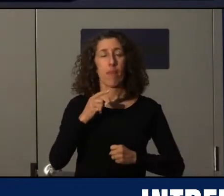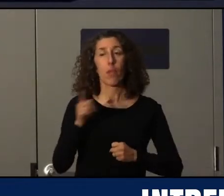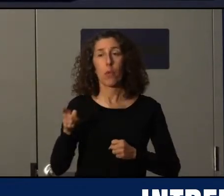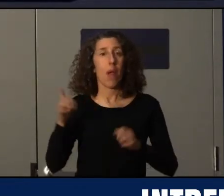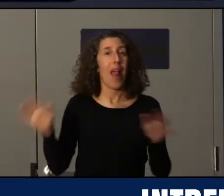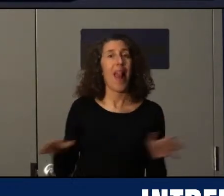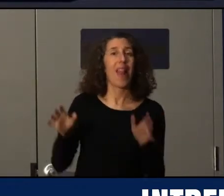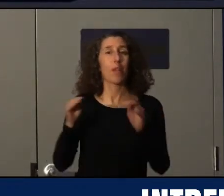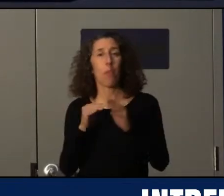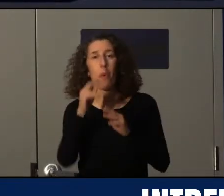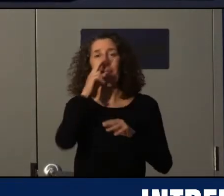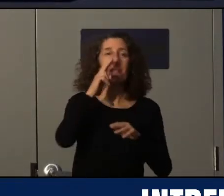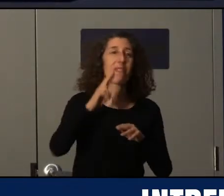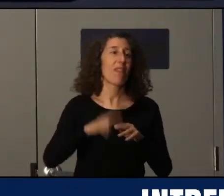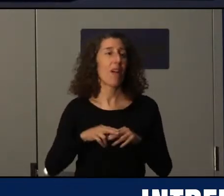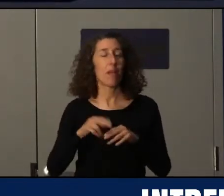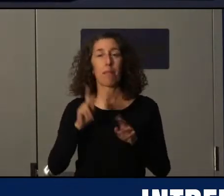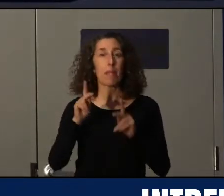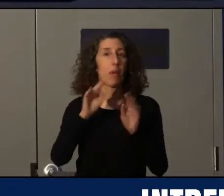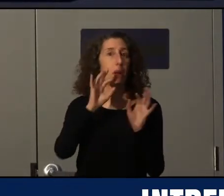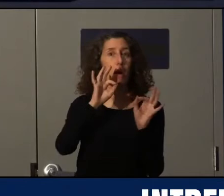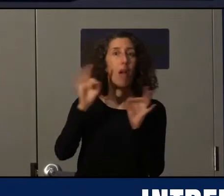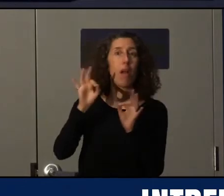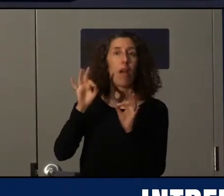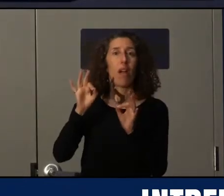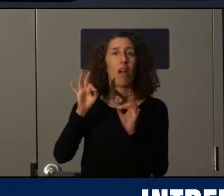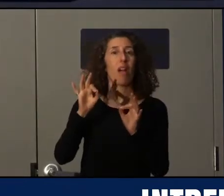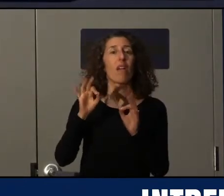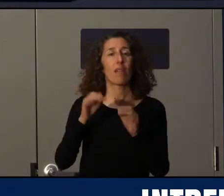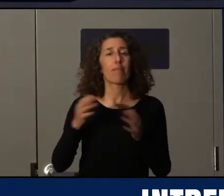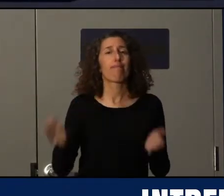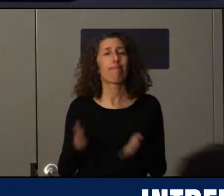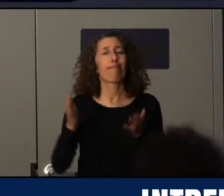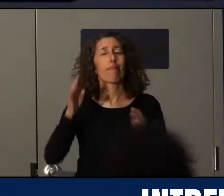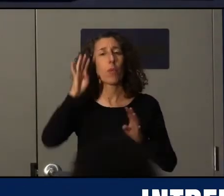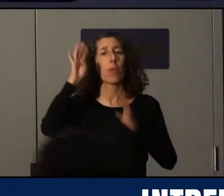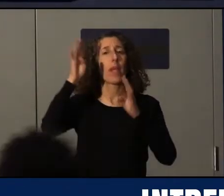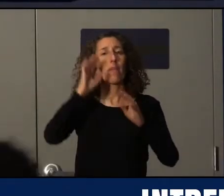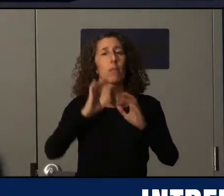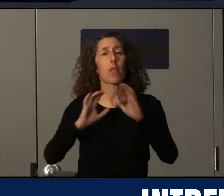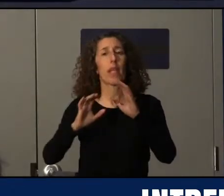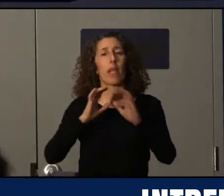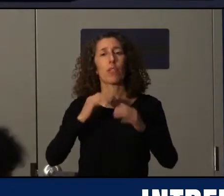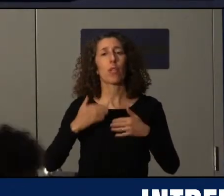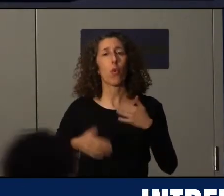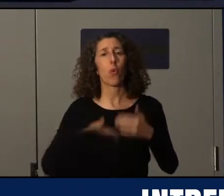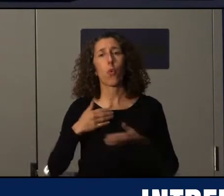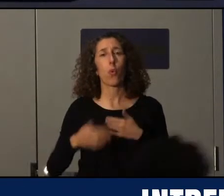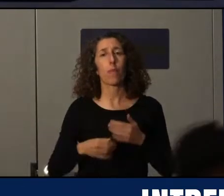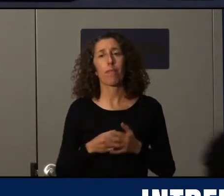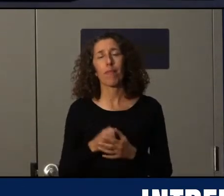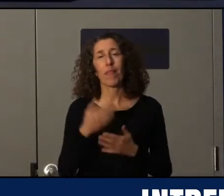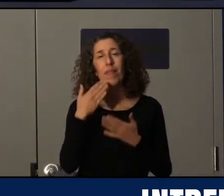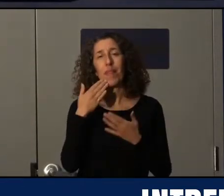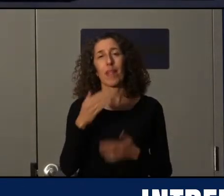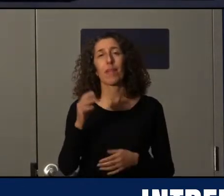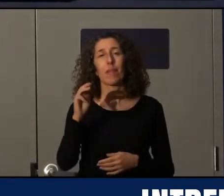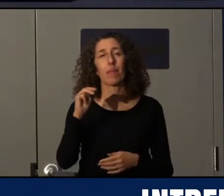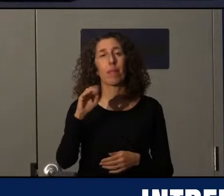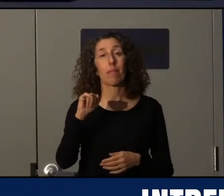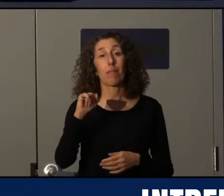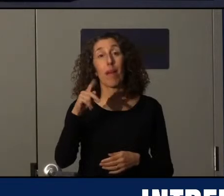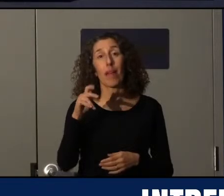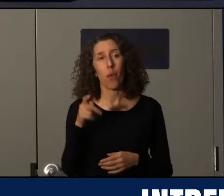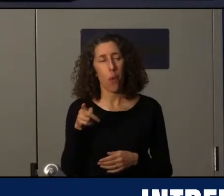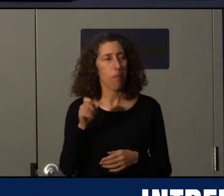lot more of the creative communication about what we do in space going. So thank you. Thank you for that.